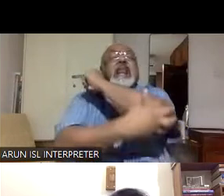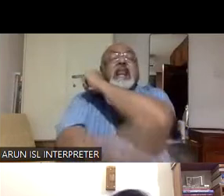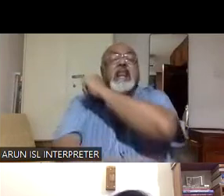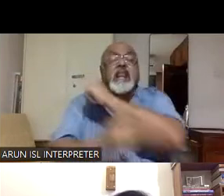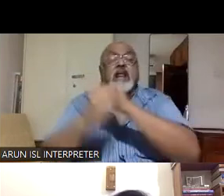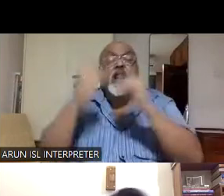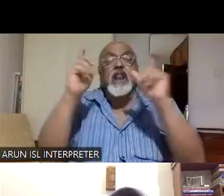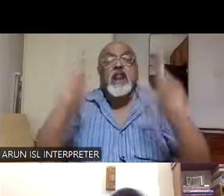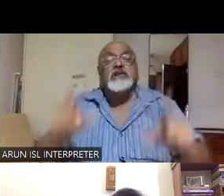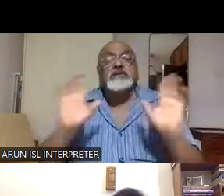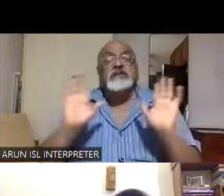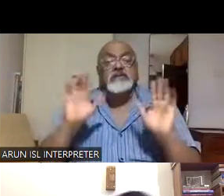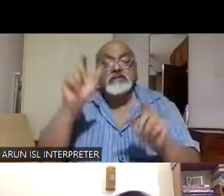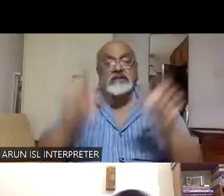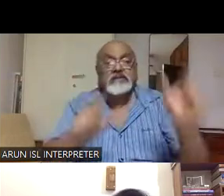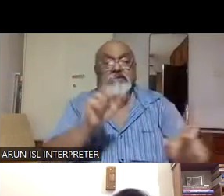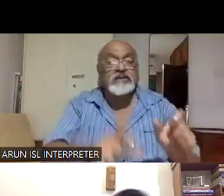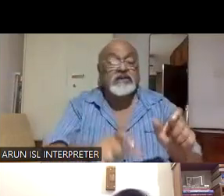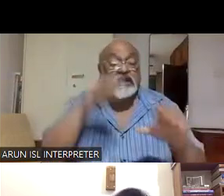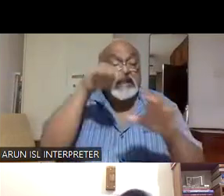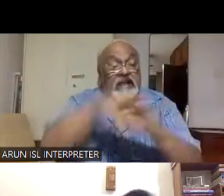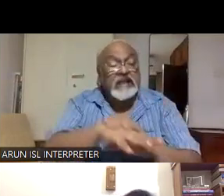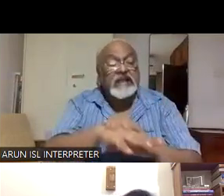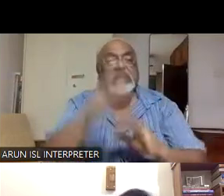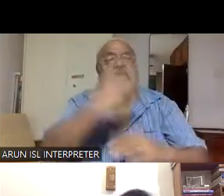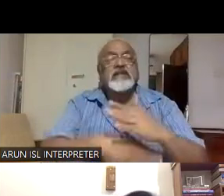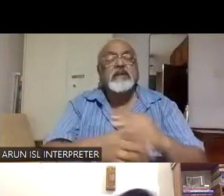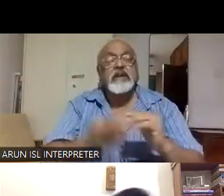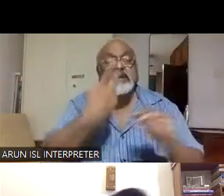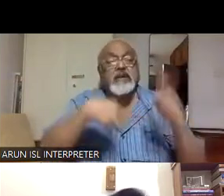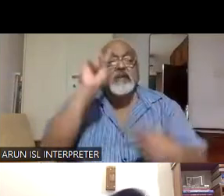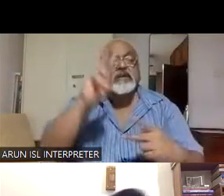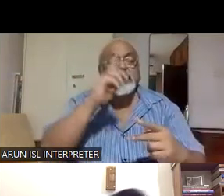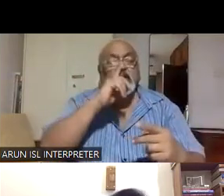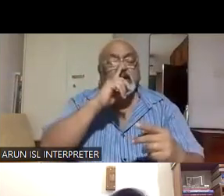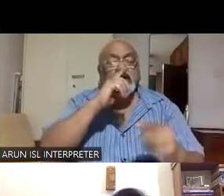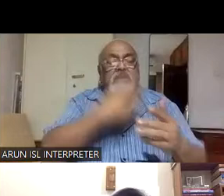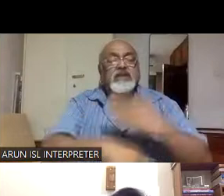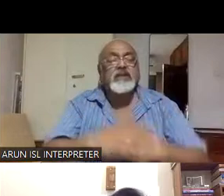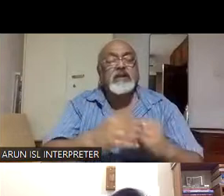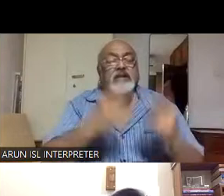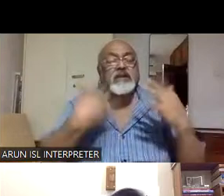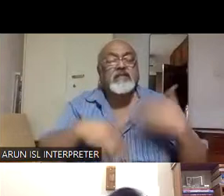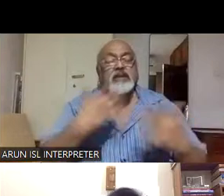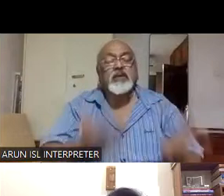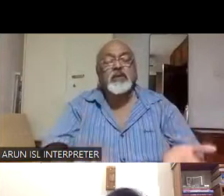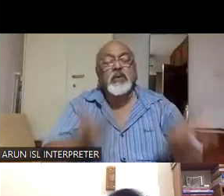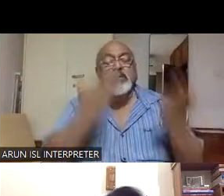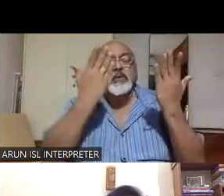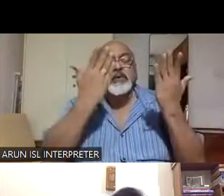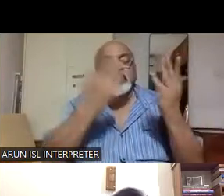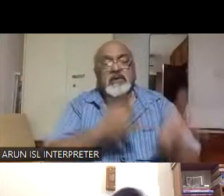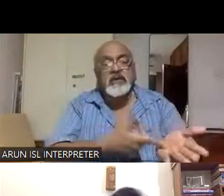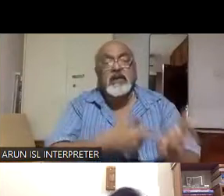these categories, it was women with disabilities who suffered the most. Number one, lost